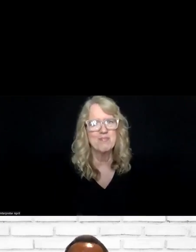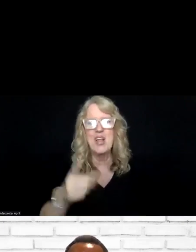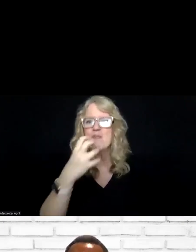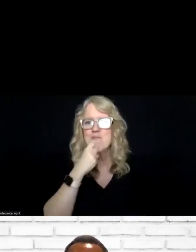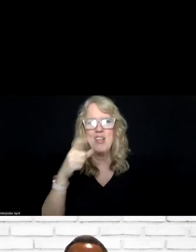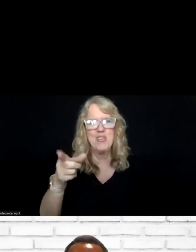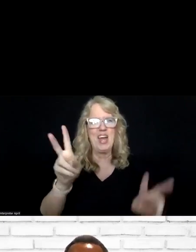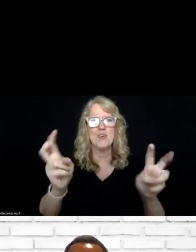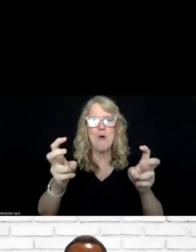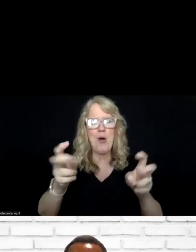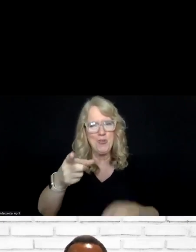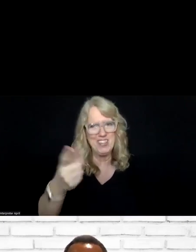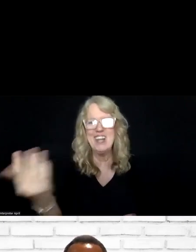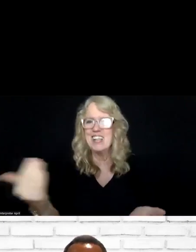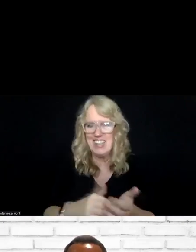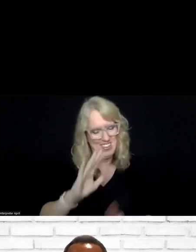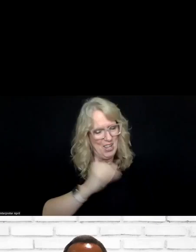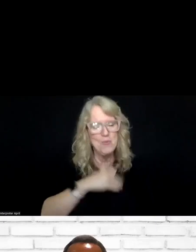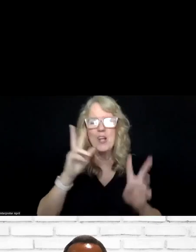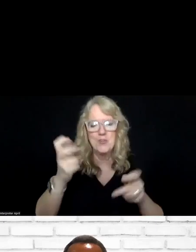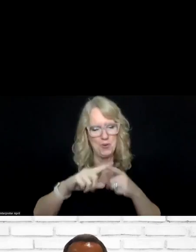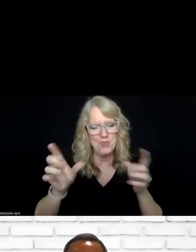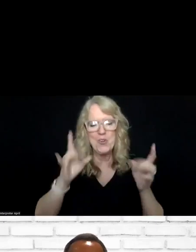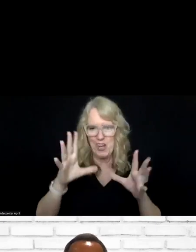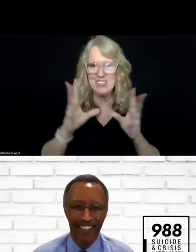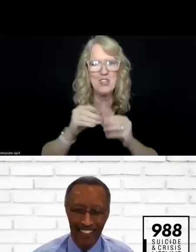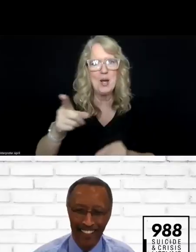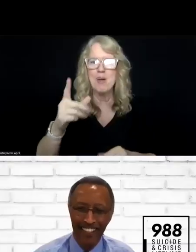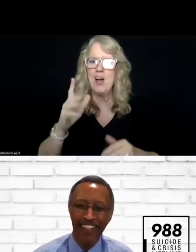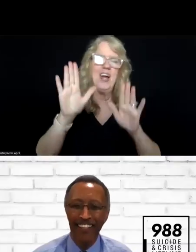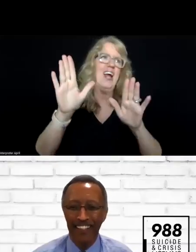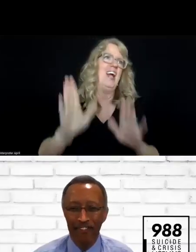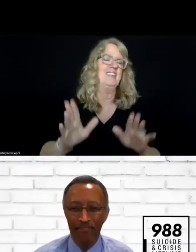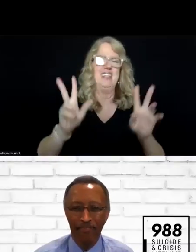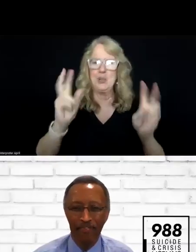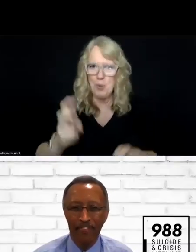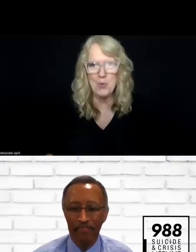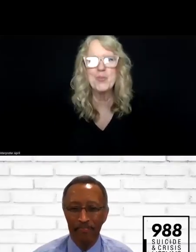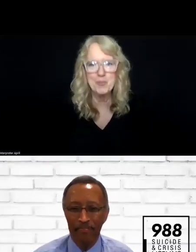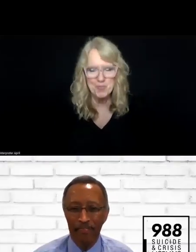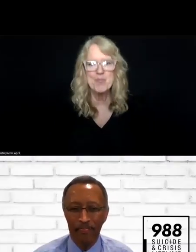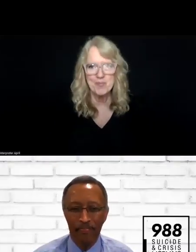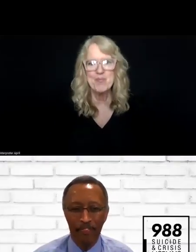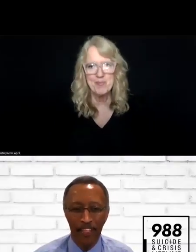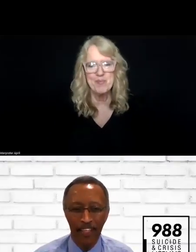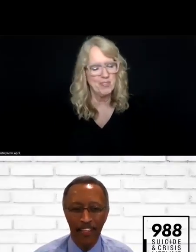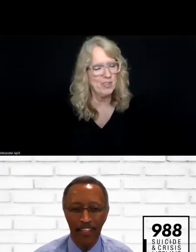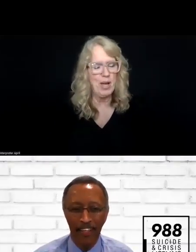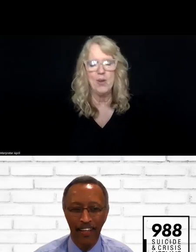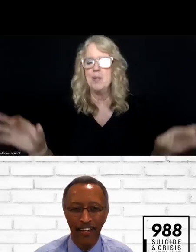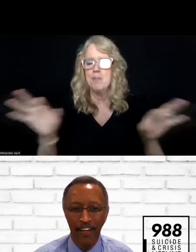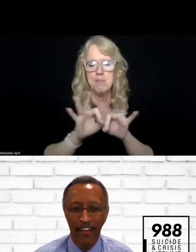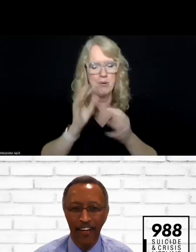quote, and it needs to come back as one of our quotes for Crisis Jam. It's an excellent one. and such an important lesson